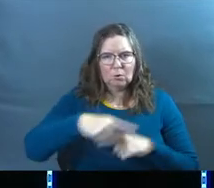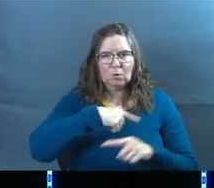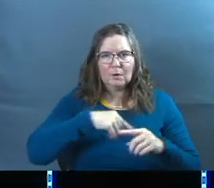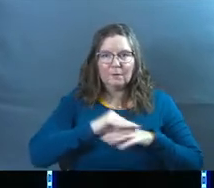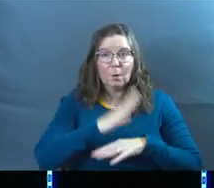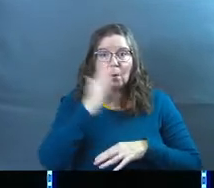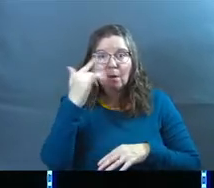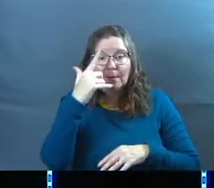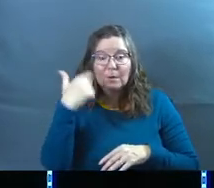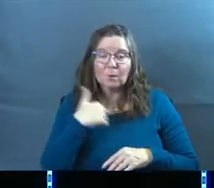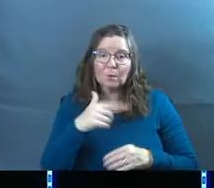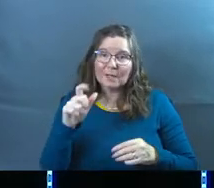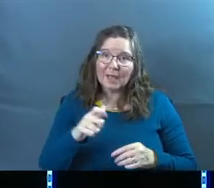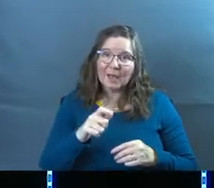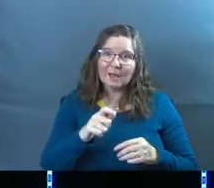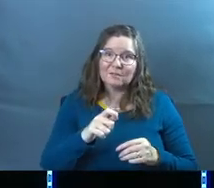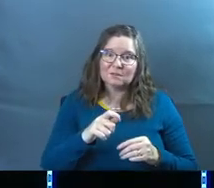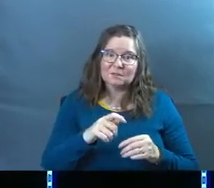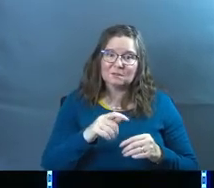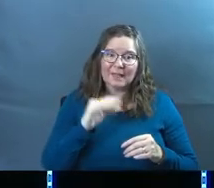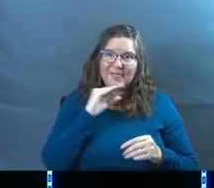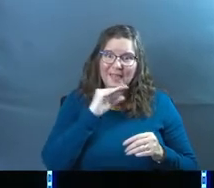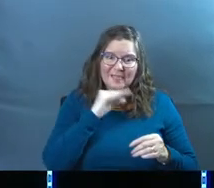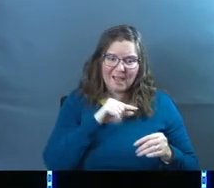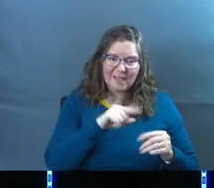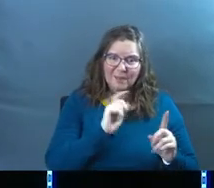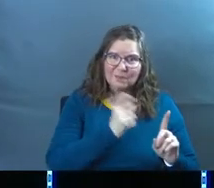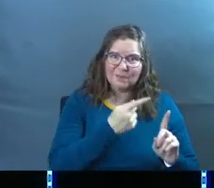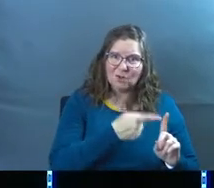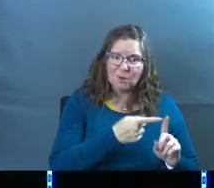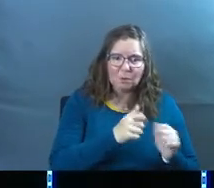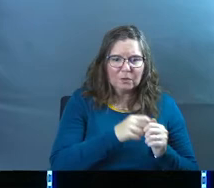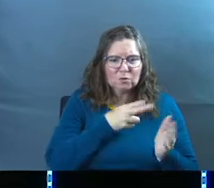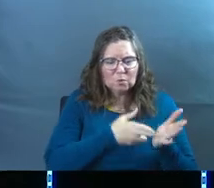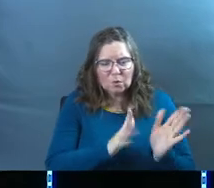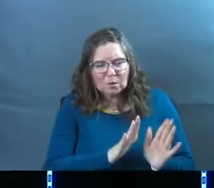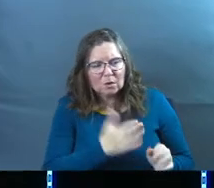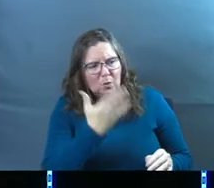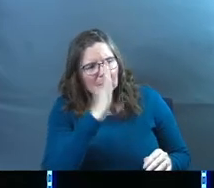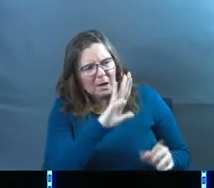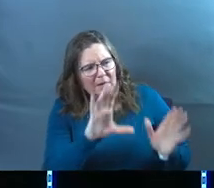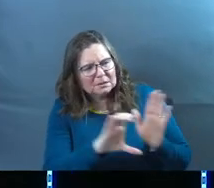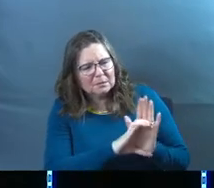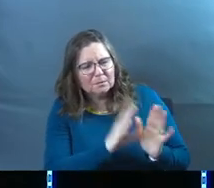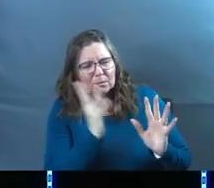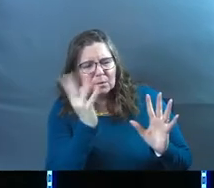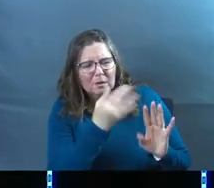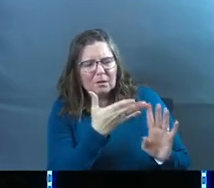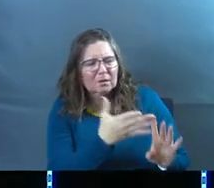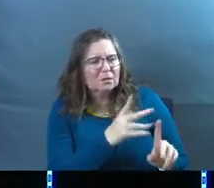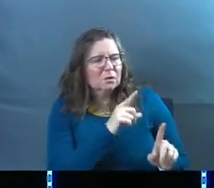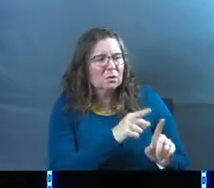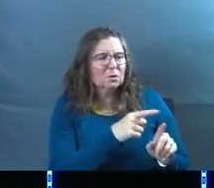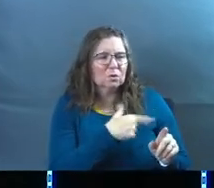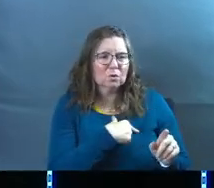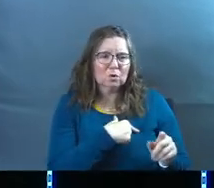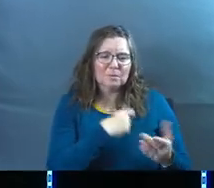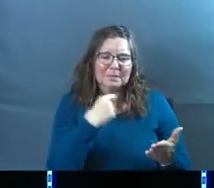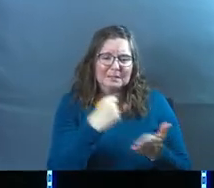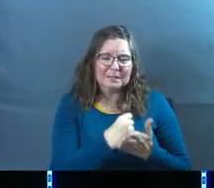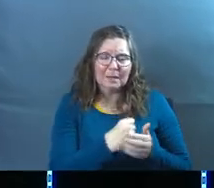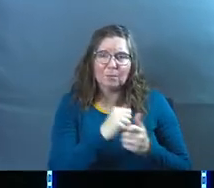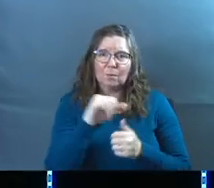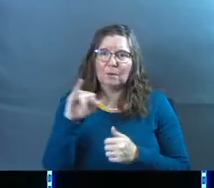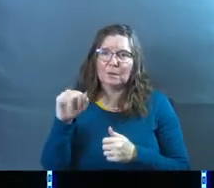influence. Why? Because we have to correct the lie with the truth. We have to live the truth with her. And the truth is she's been stamped with